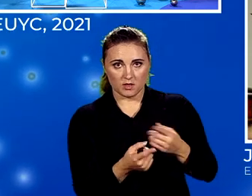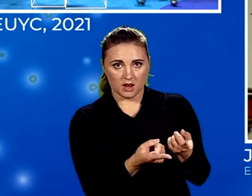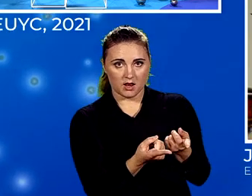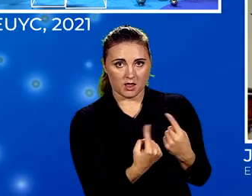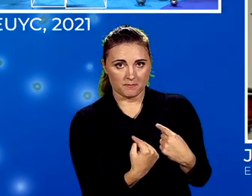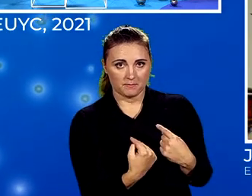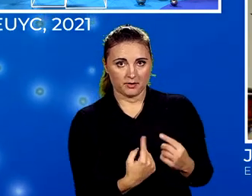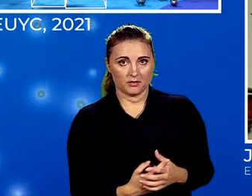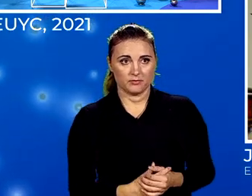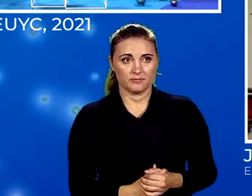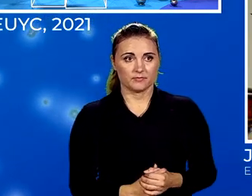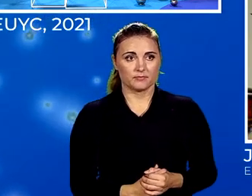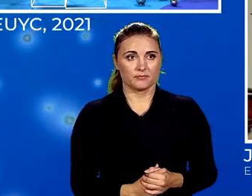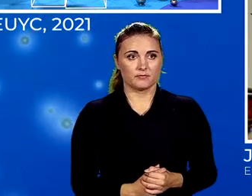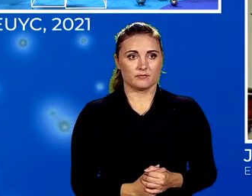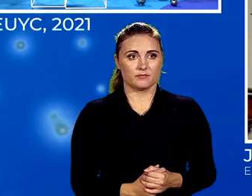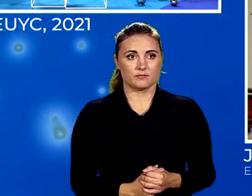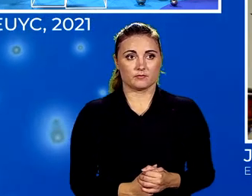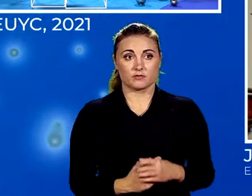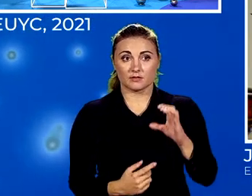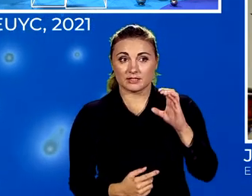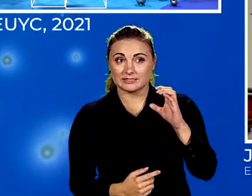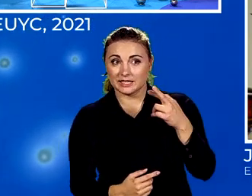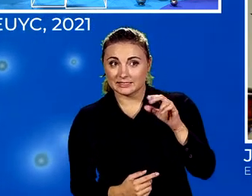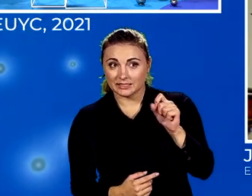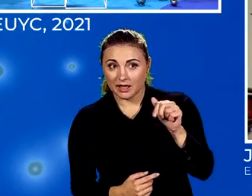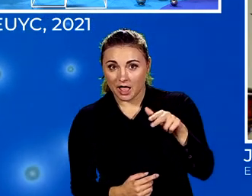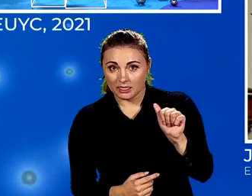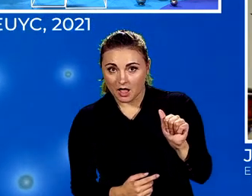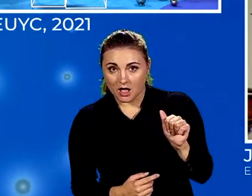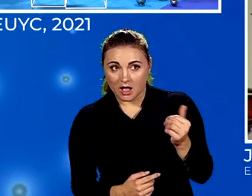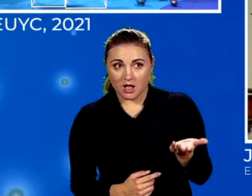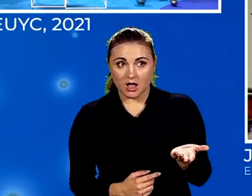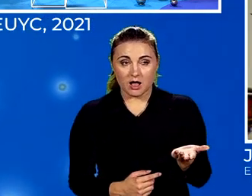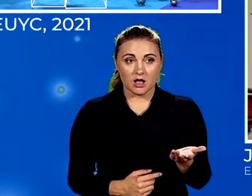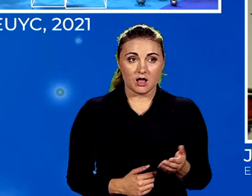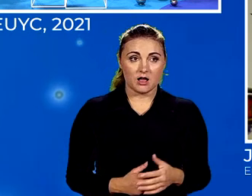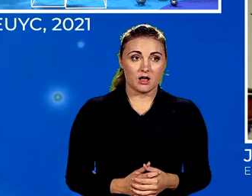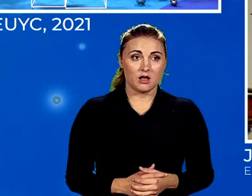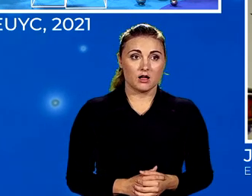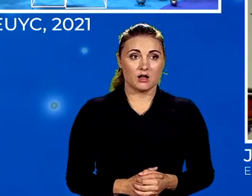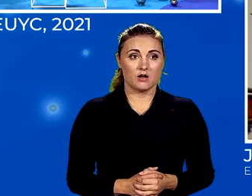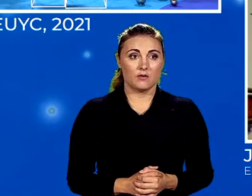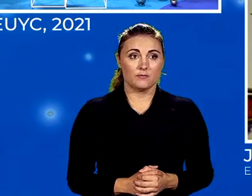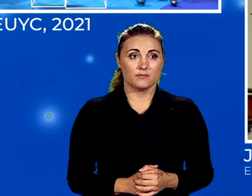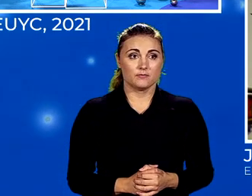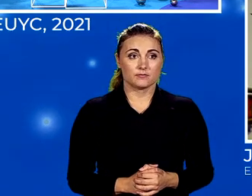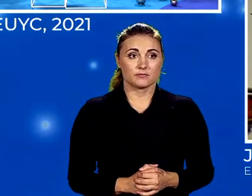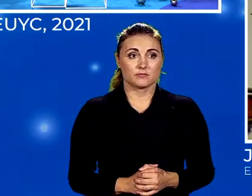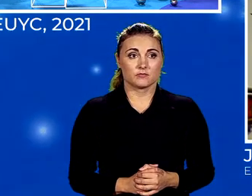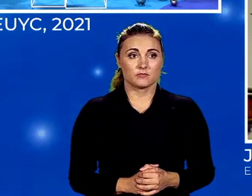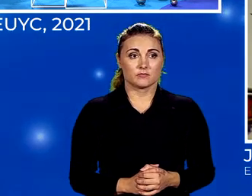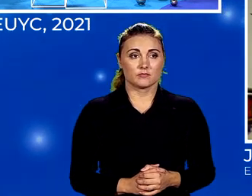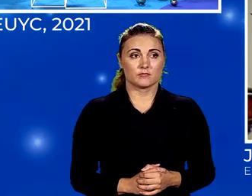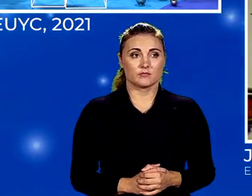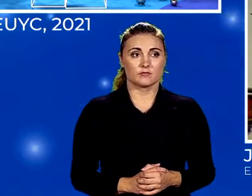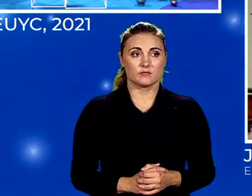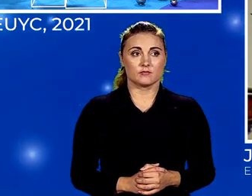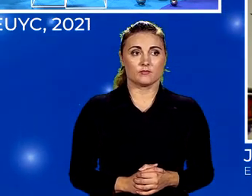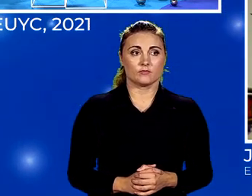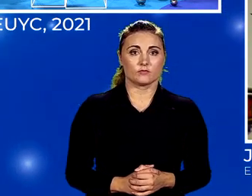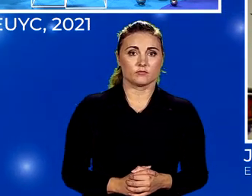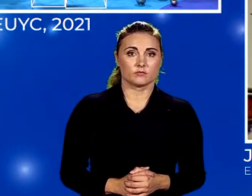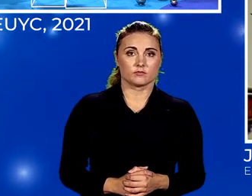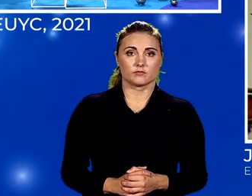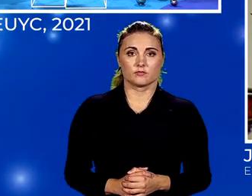Maybe Christiana, you, because I said Christiana, you can. Christiana can take this one. Yeah, maybe if somebody can also tell me again, because